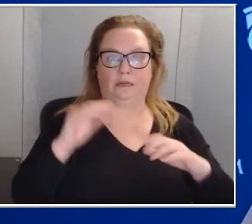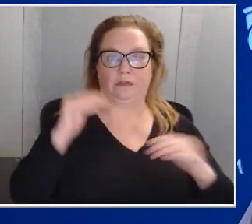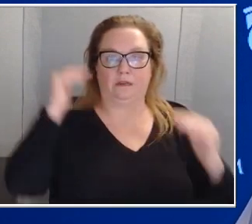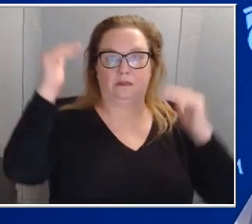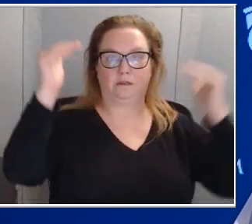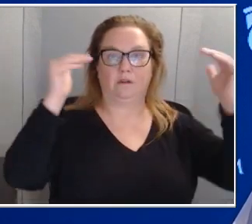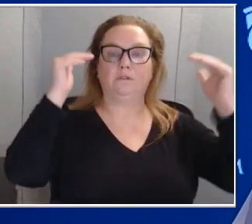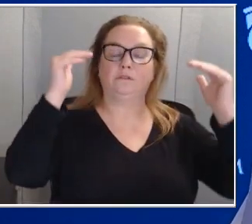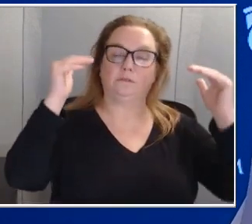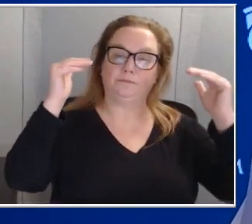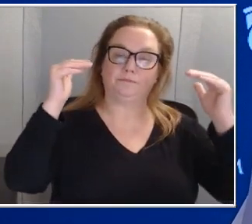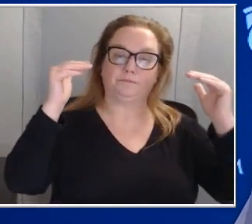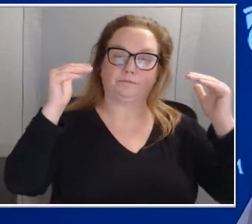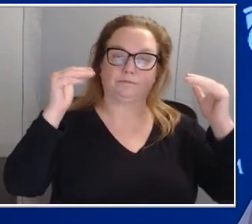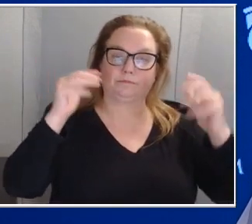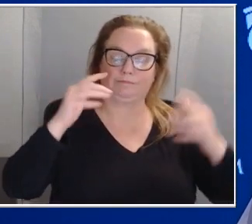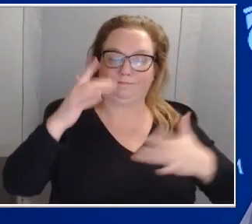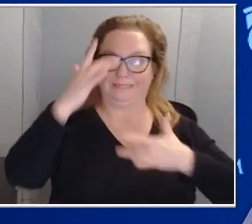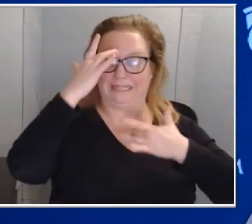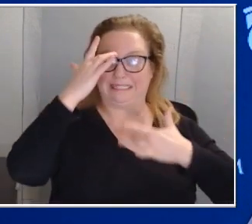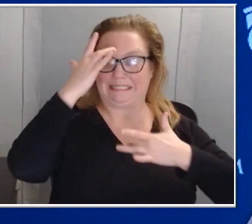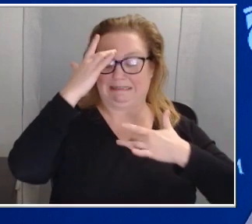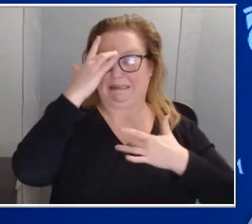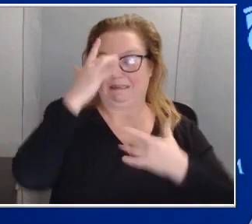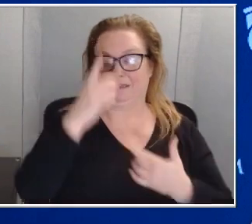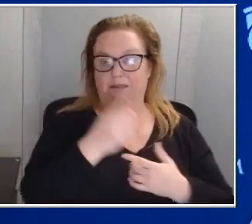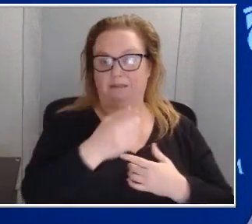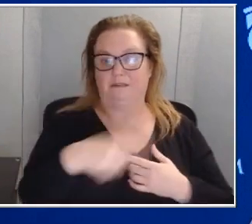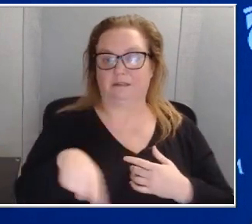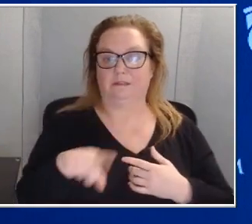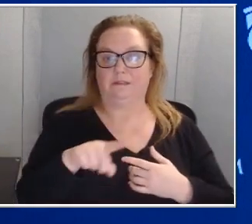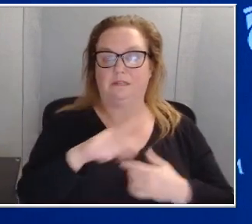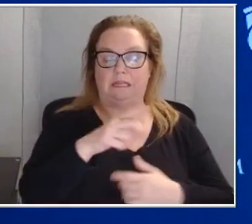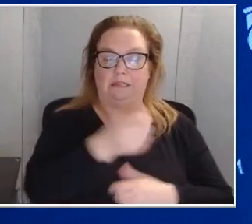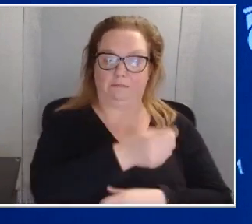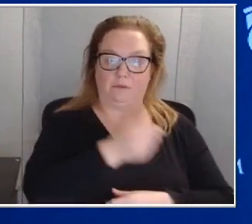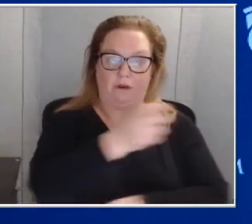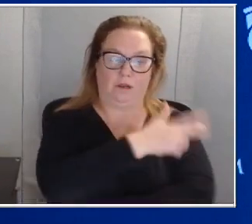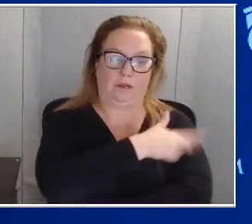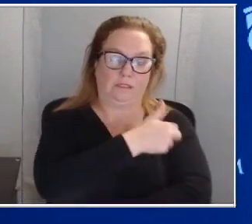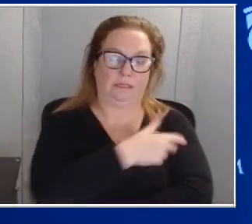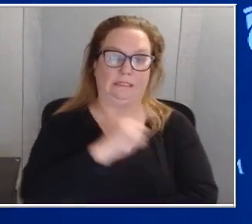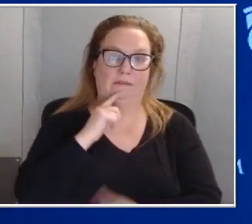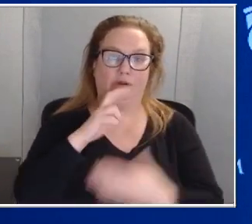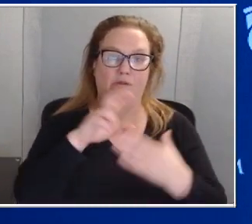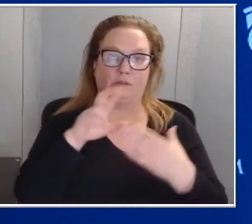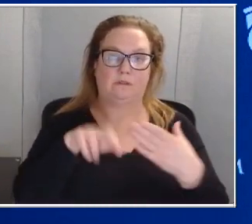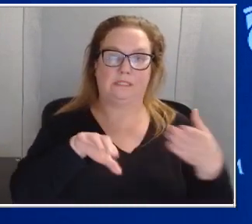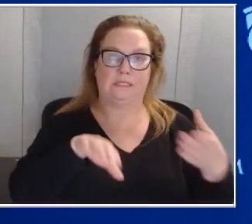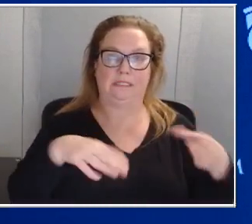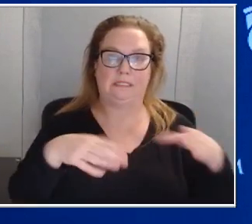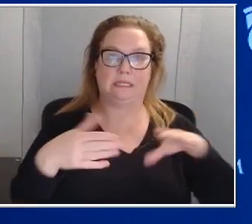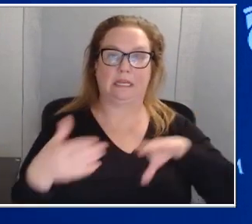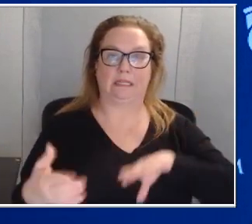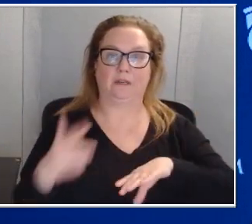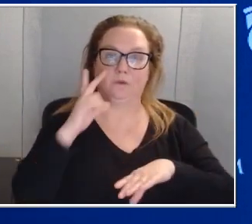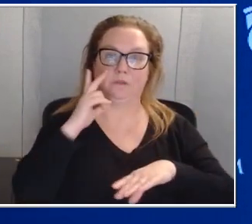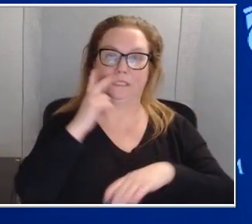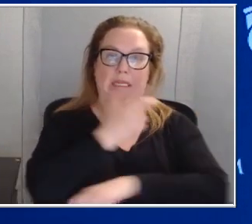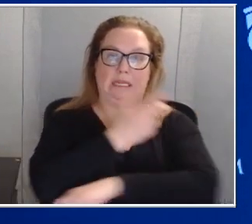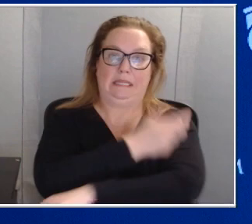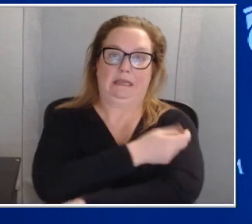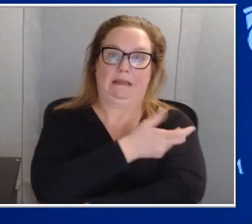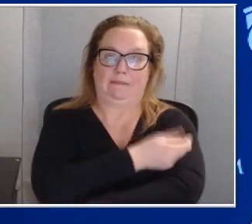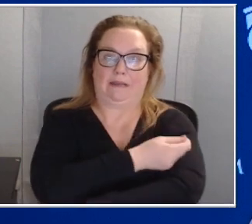that acquired those infections, were hospitalized, had severe outcomes, even death, and you will see that the vaccines